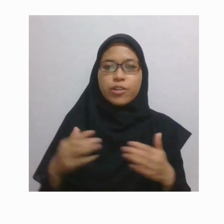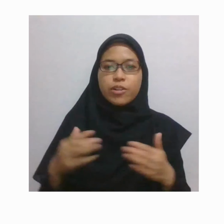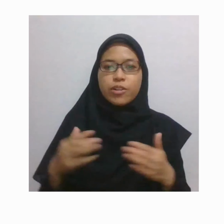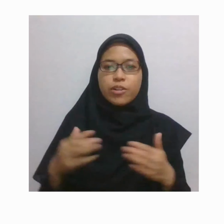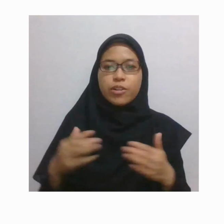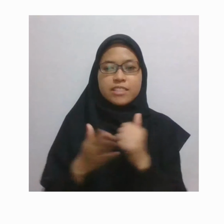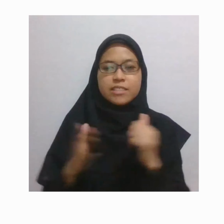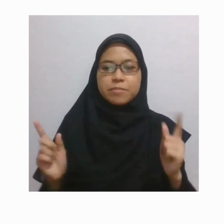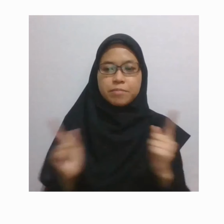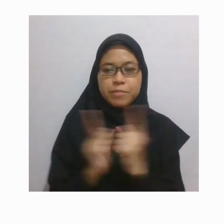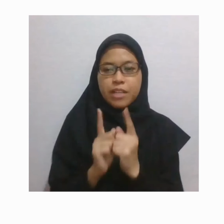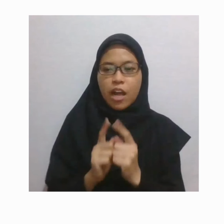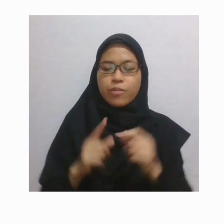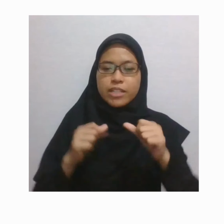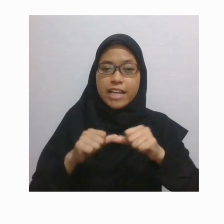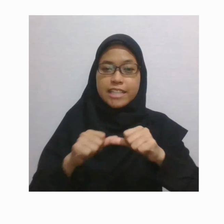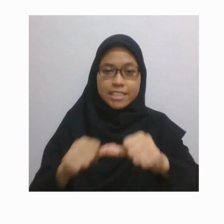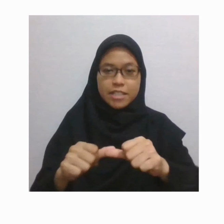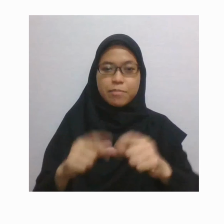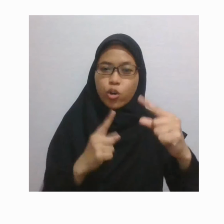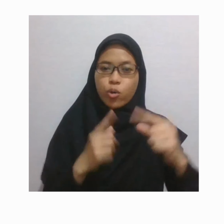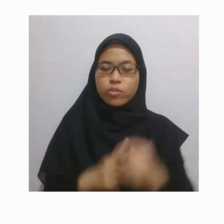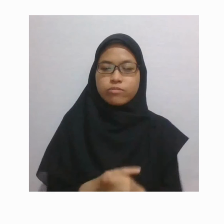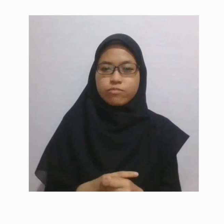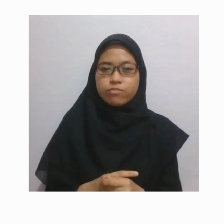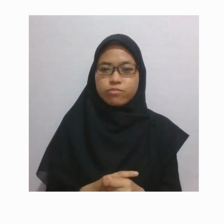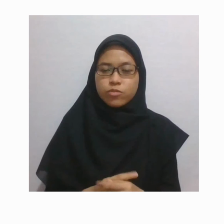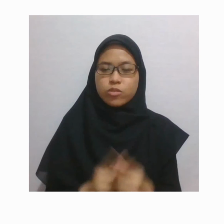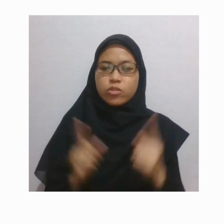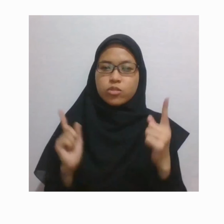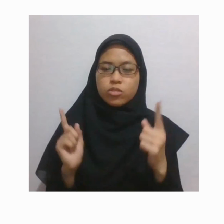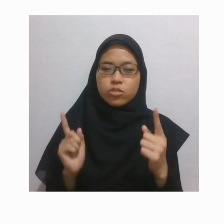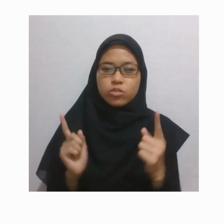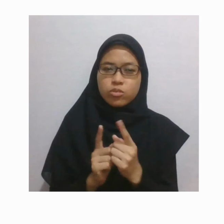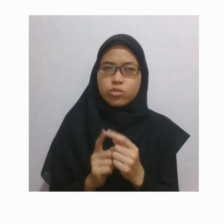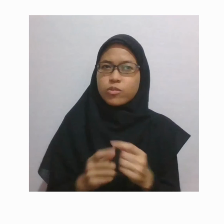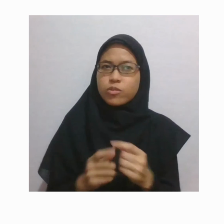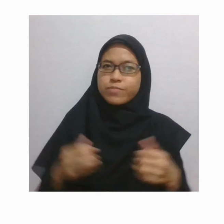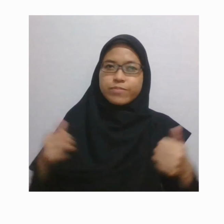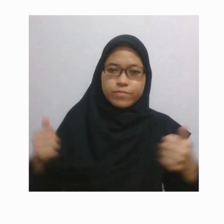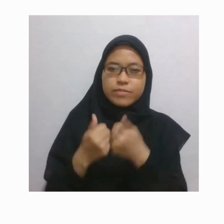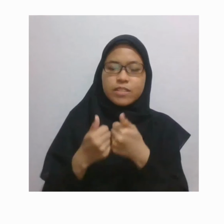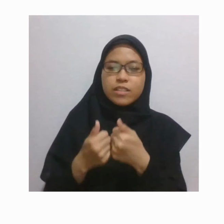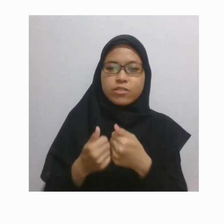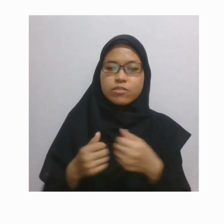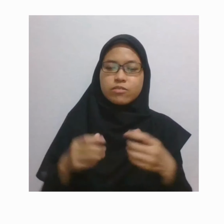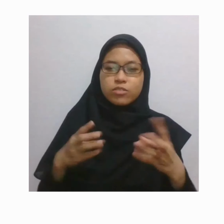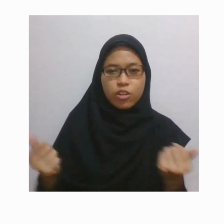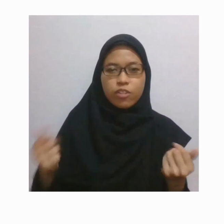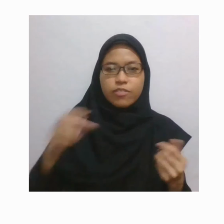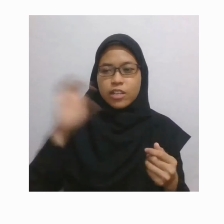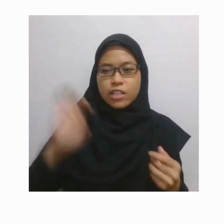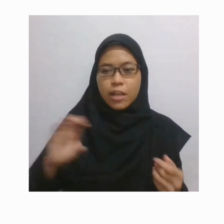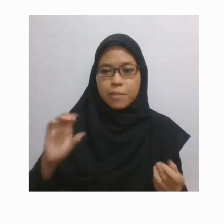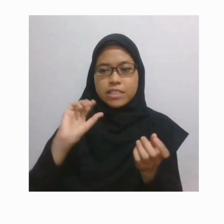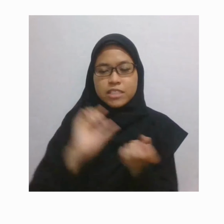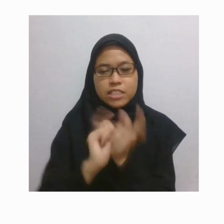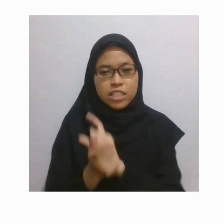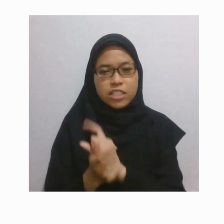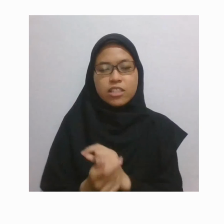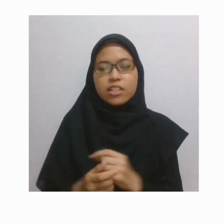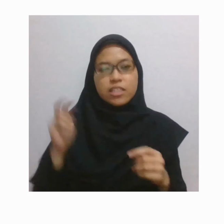goals. Tackling climate change demands a global coordinated response. And the UK on this are